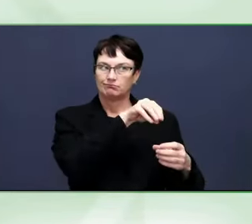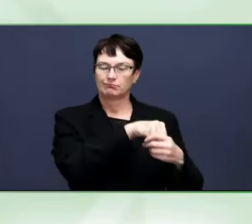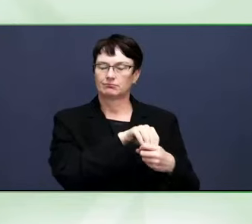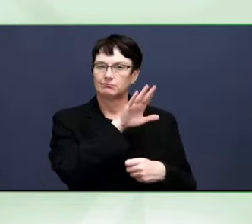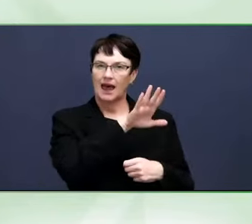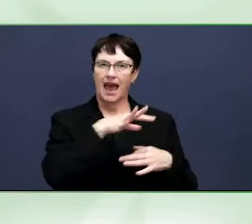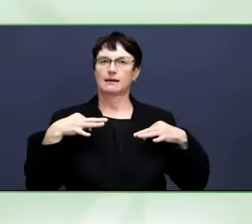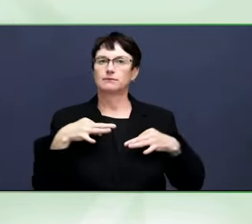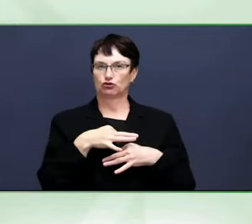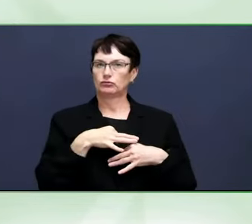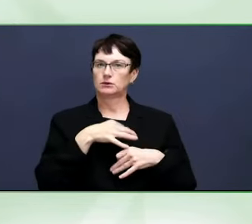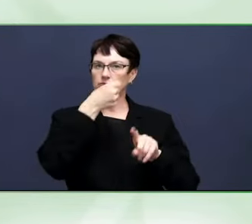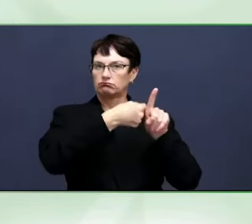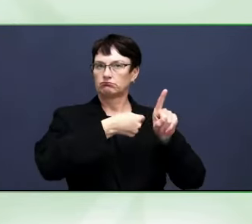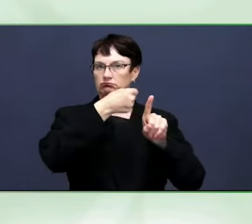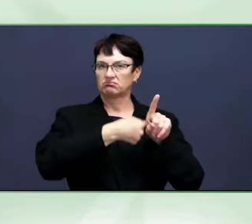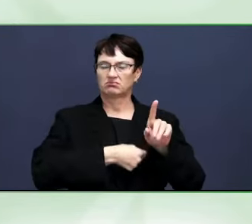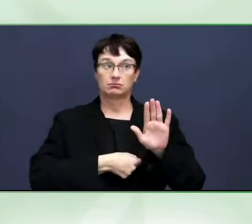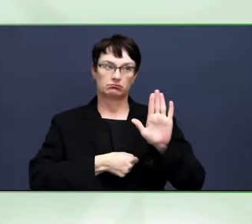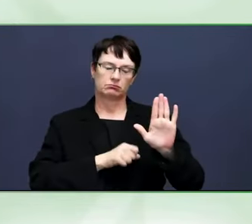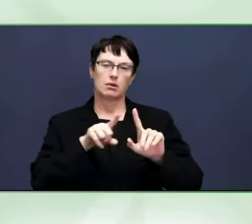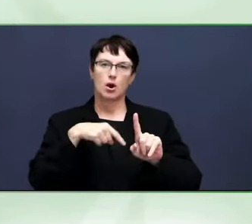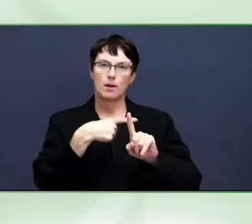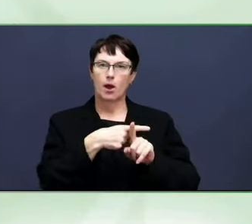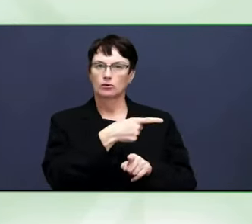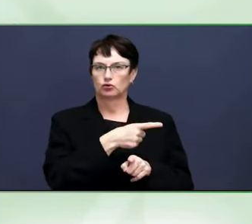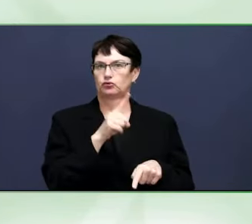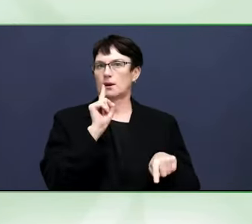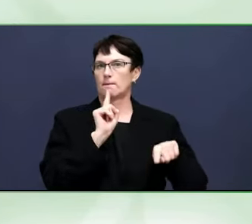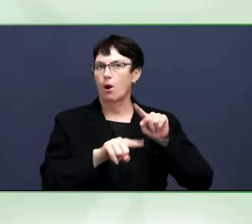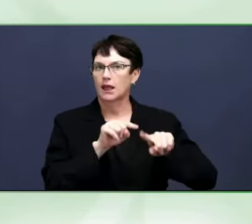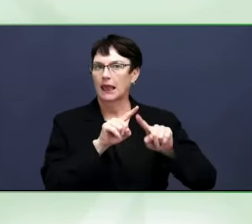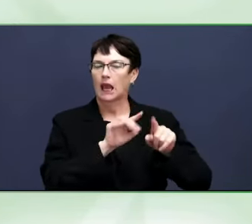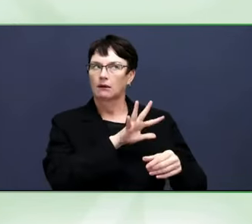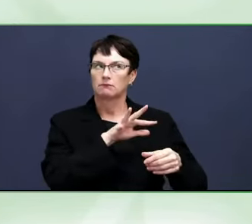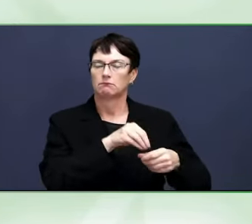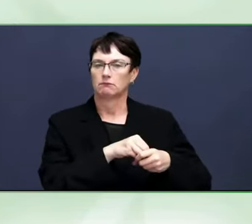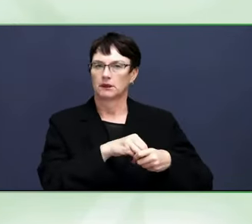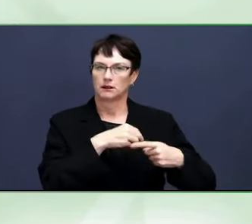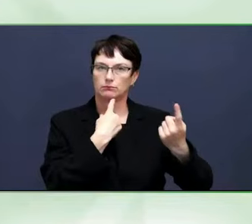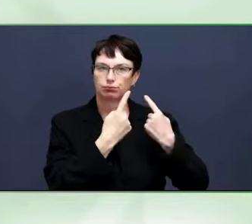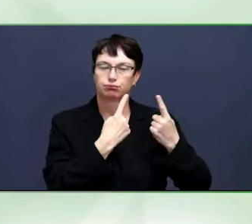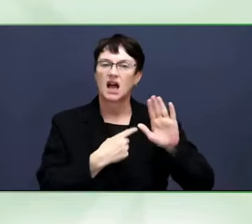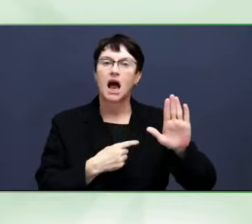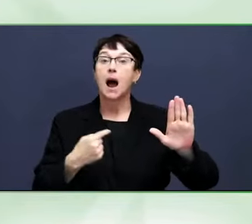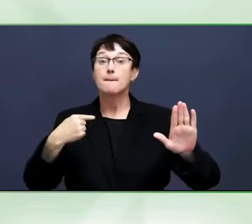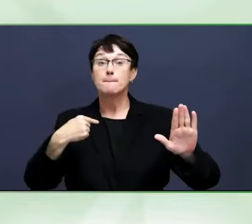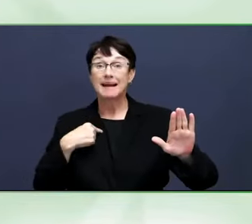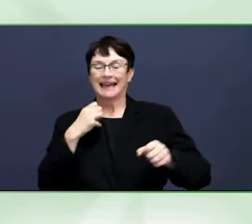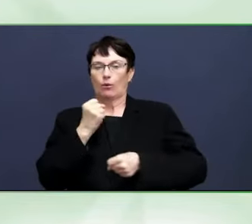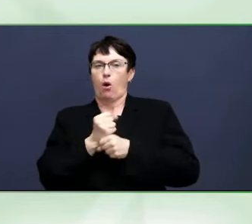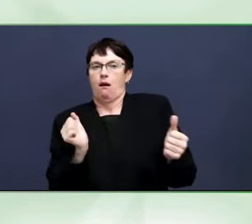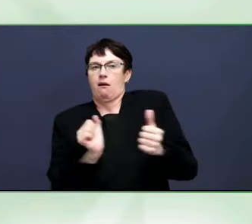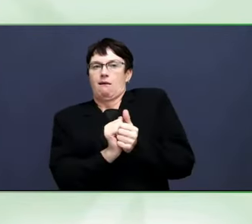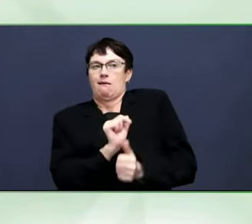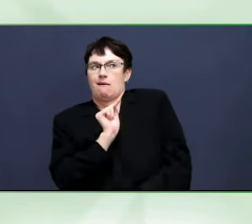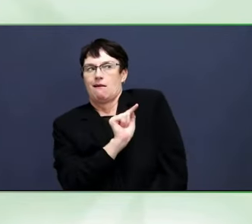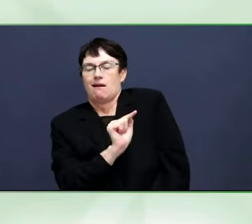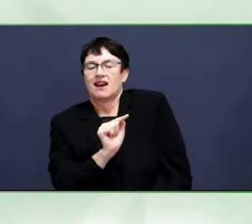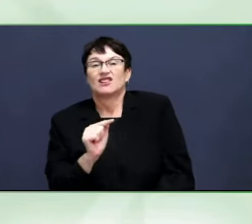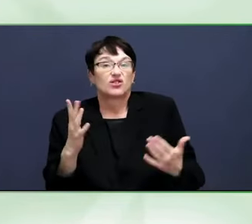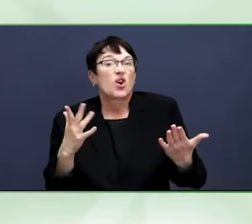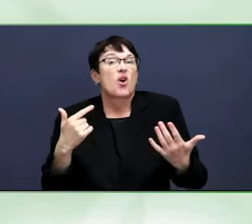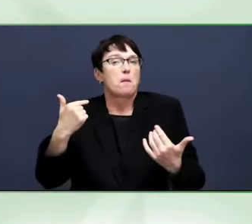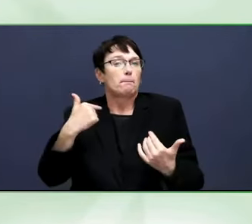the political decision takers over there. So that's a little bit my background, and I am very pleased and very welcome that we